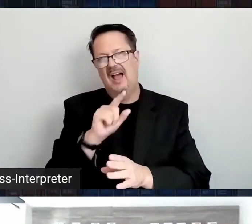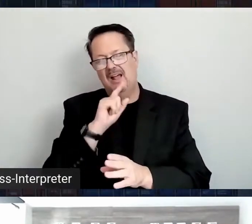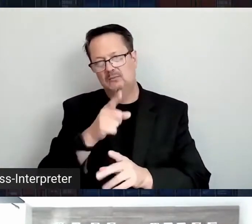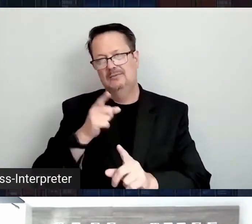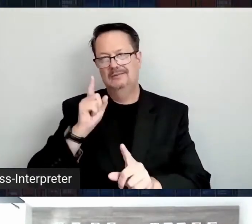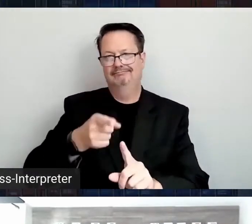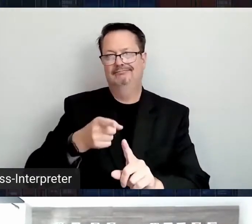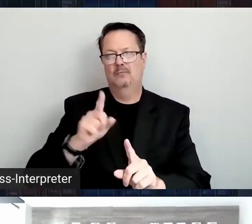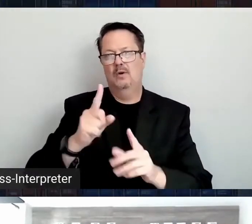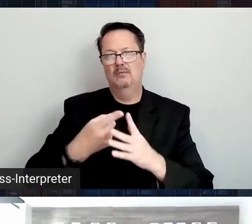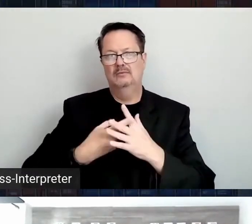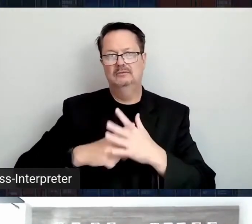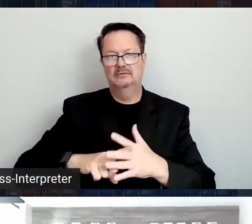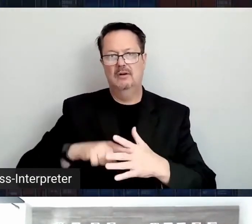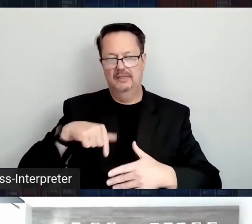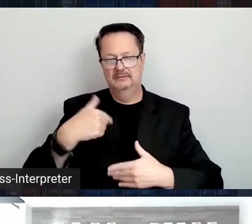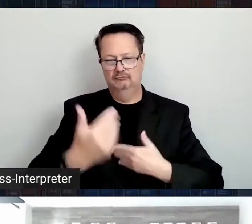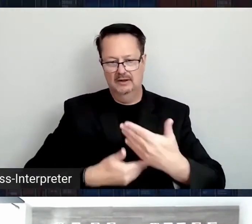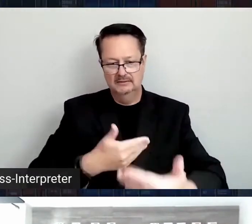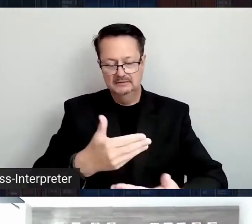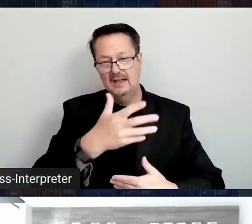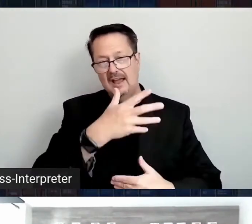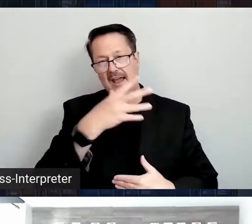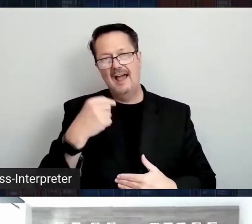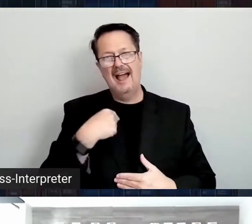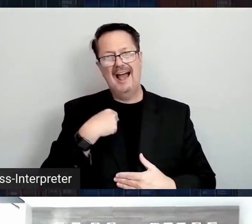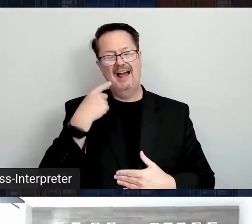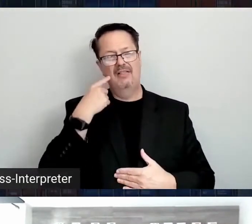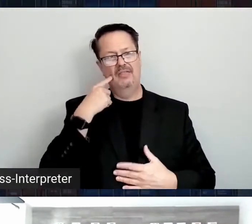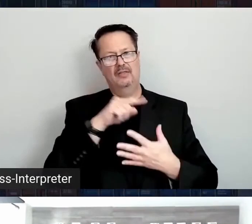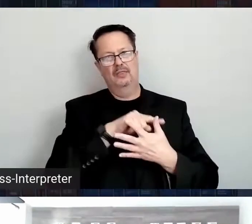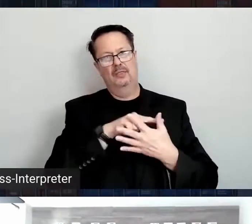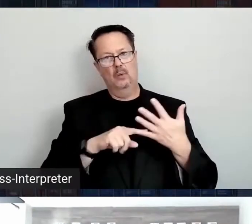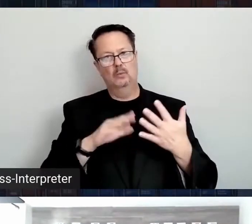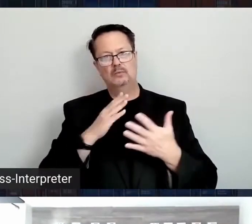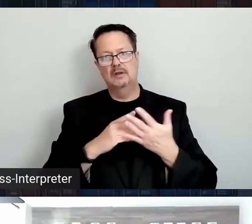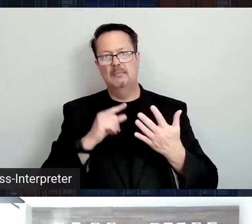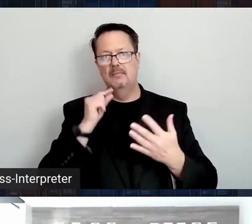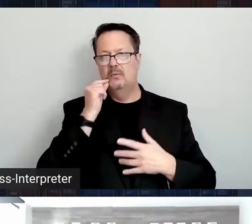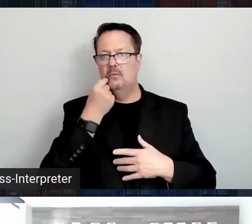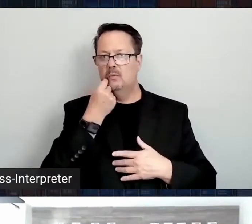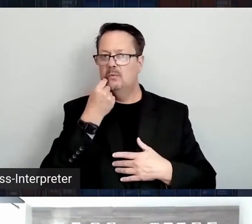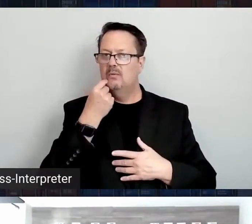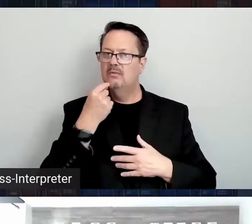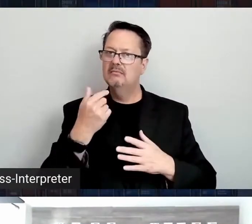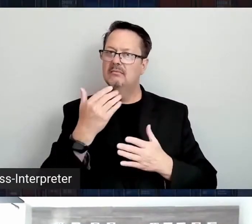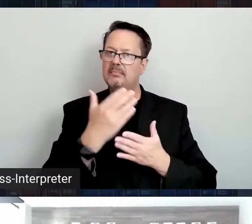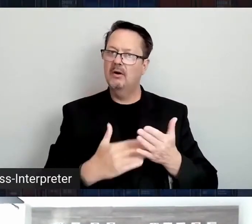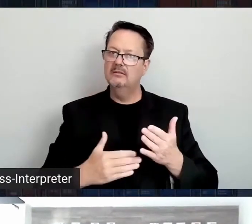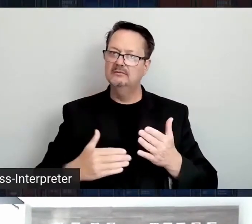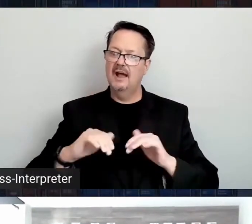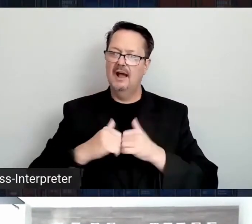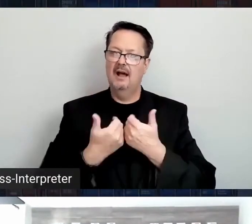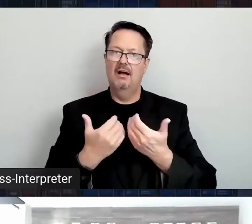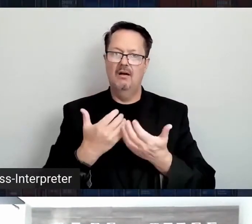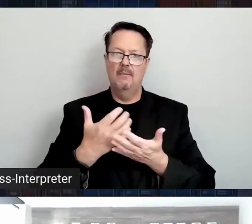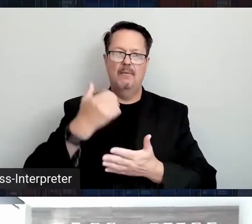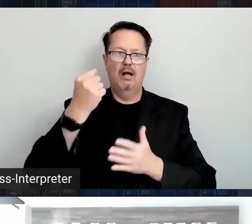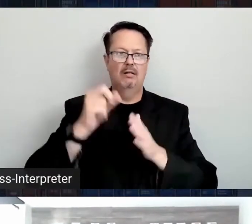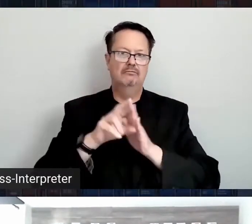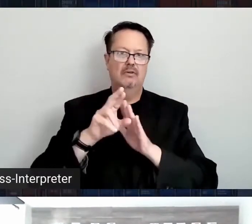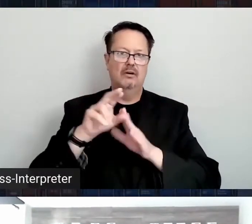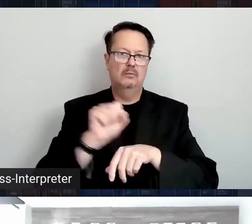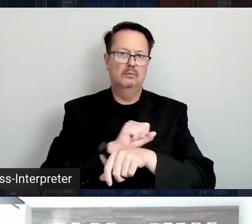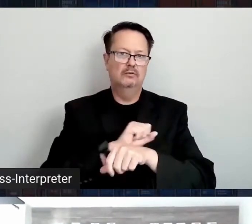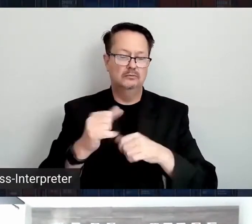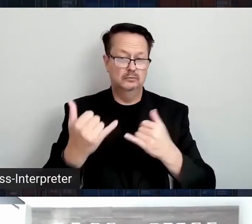with this process. And I think those are what some of the cool aspects of the way Bottlerocket works today. But in